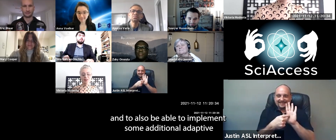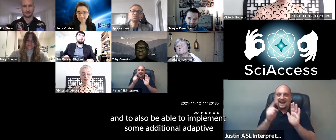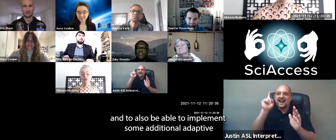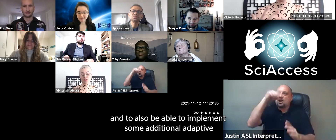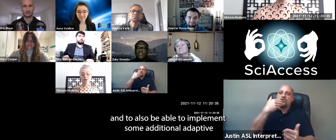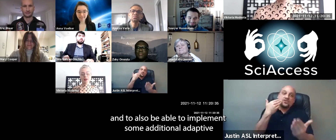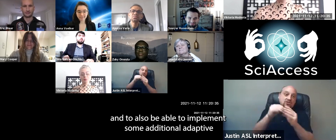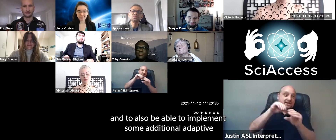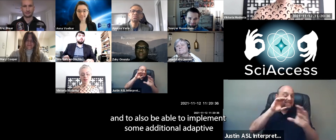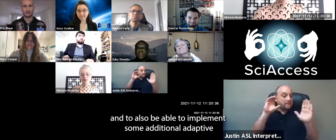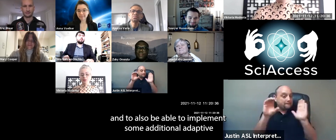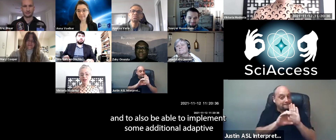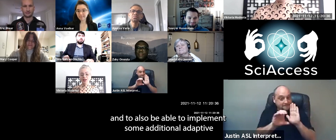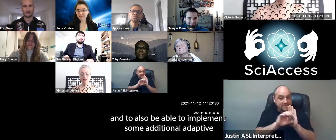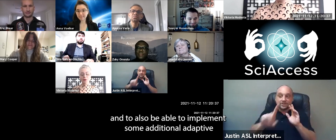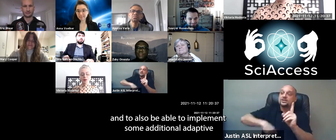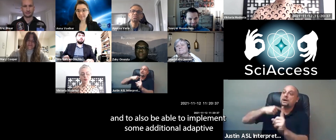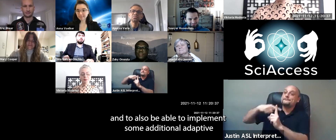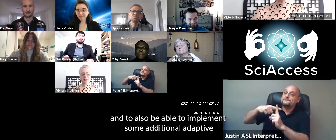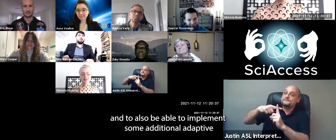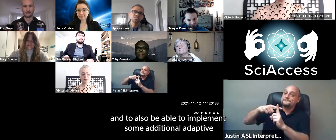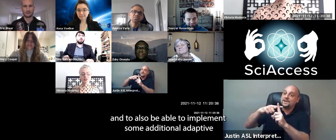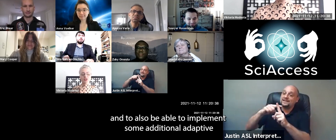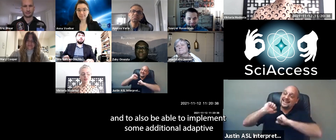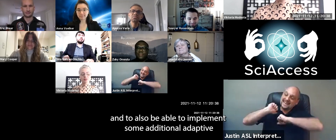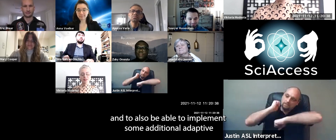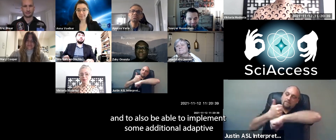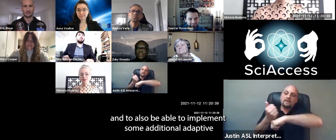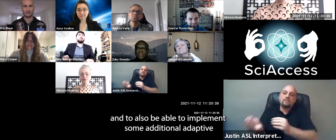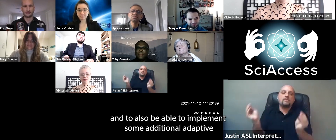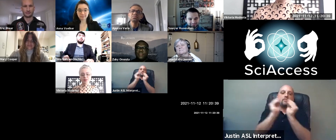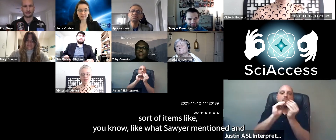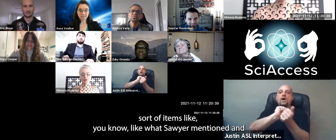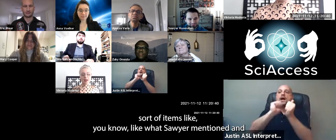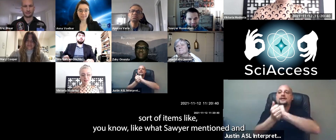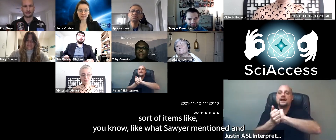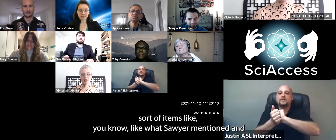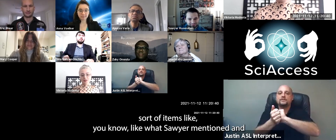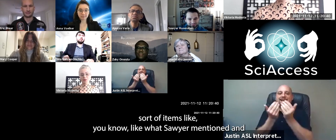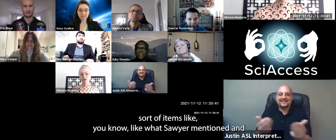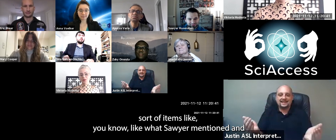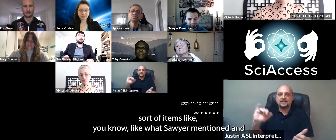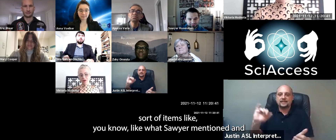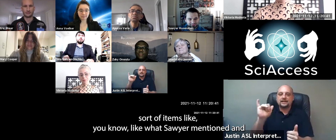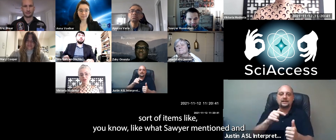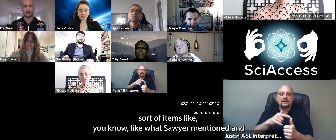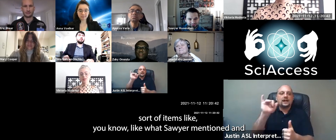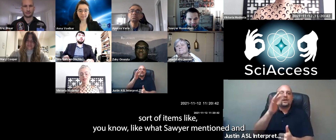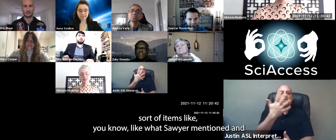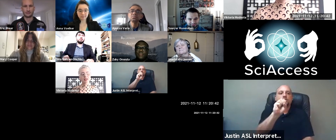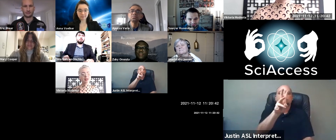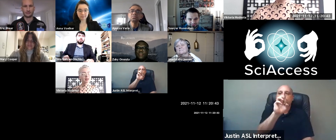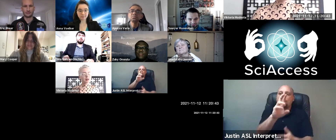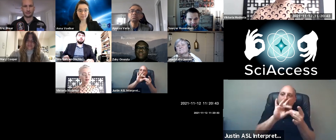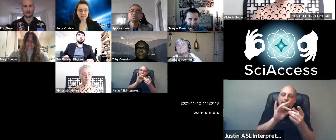images, and to also be able to implement some additional adaptive sort of items like like what Sawyer mentioned,